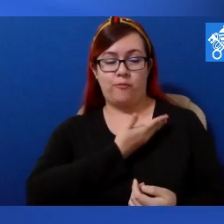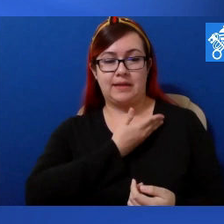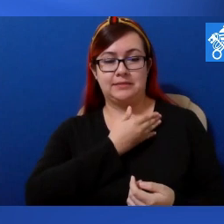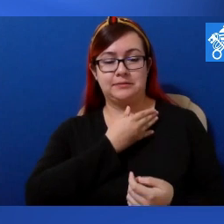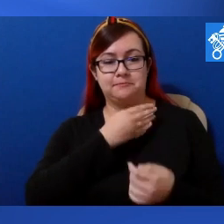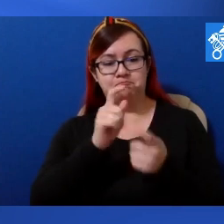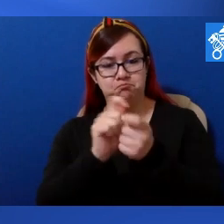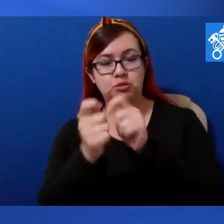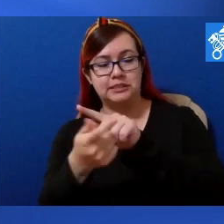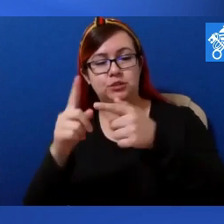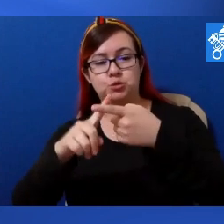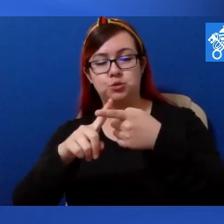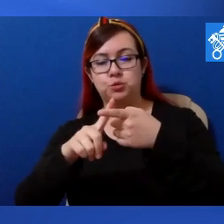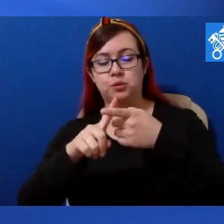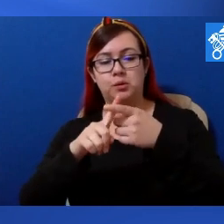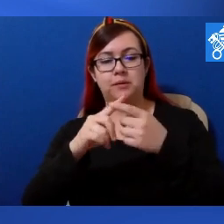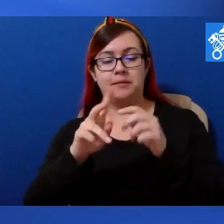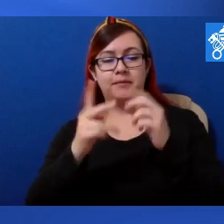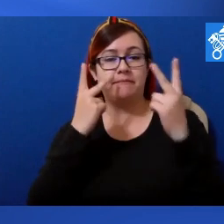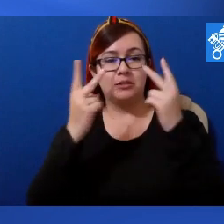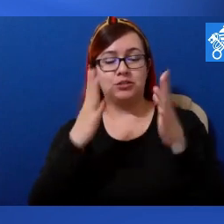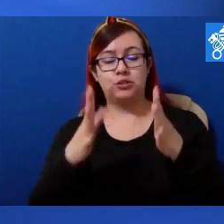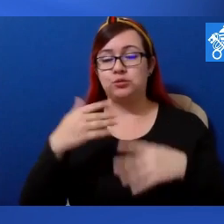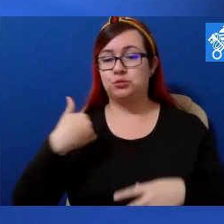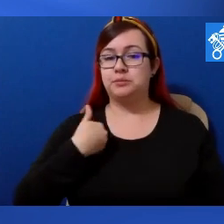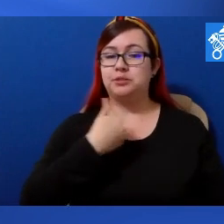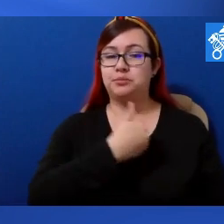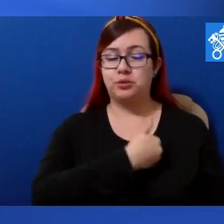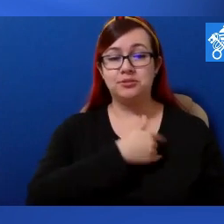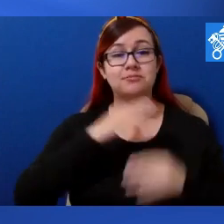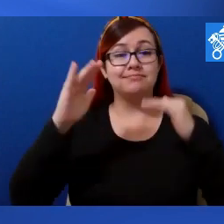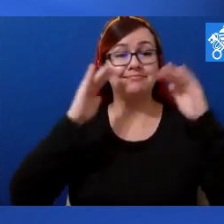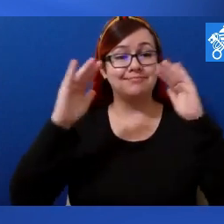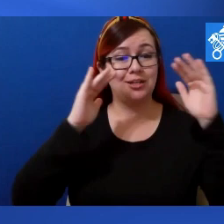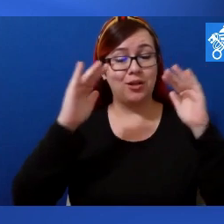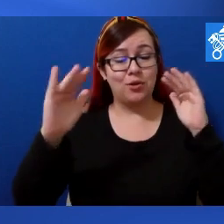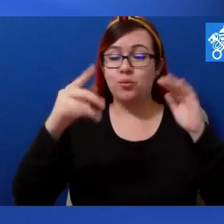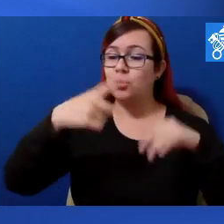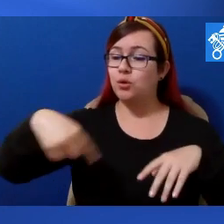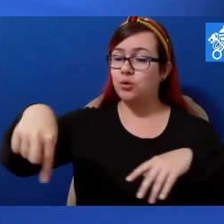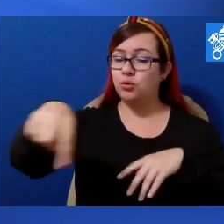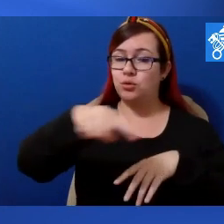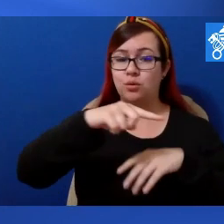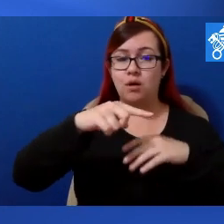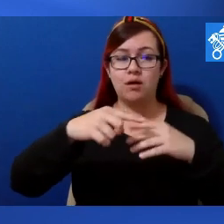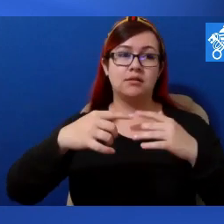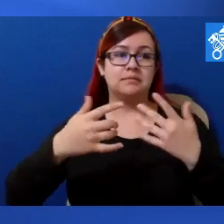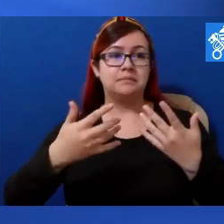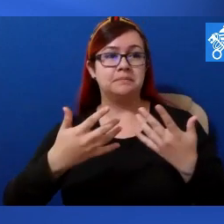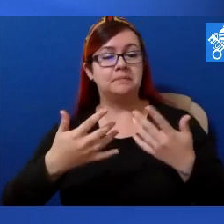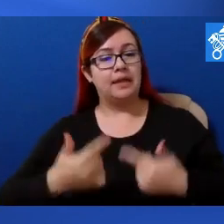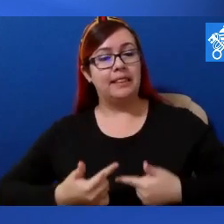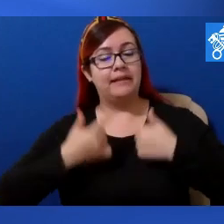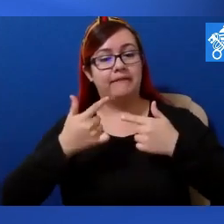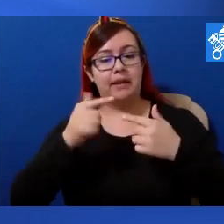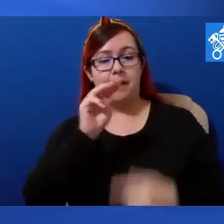vostre preghiere e con gesti concreti di solidarietà il loro importante servizio. Vi benedico di cuore.